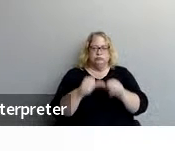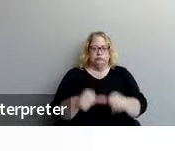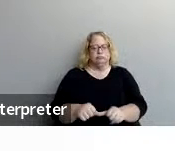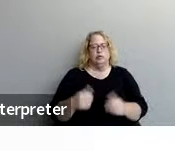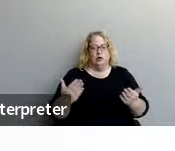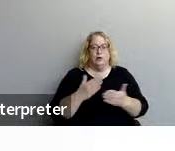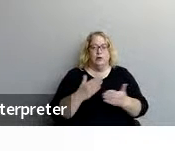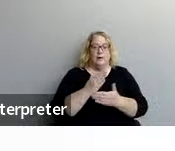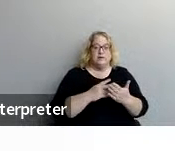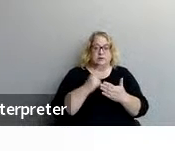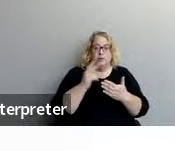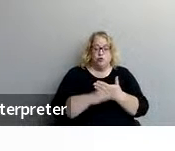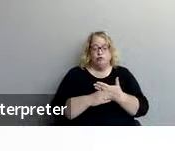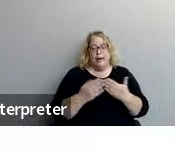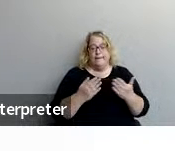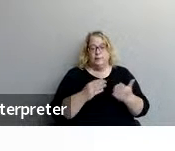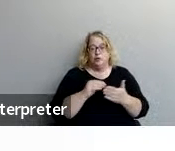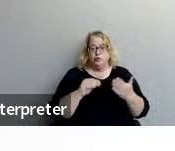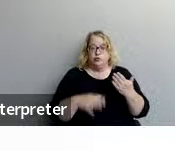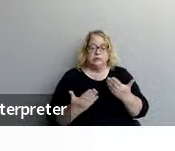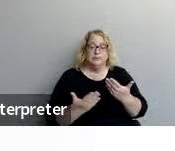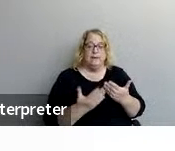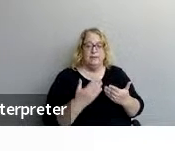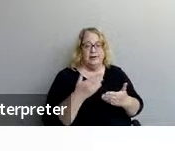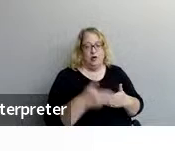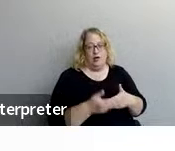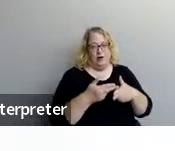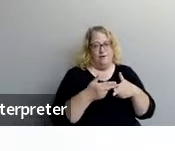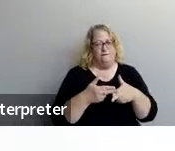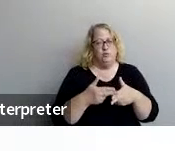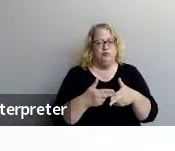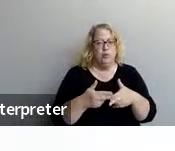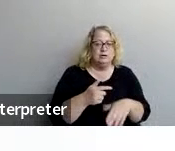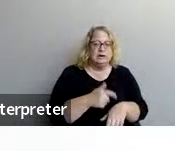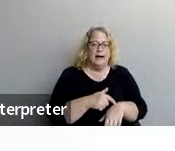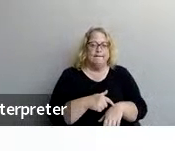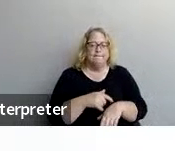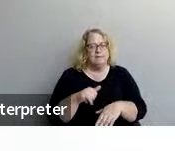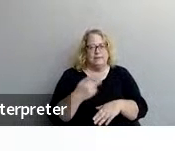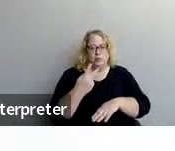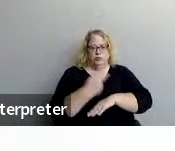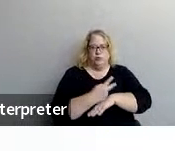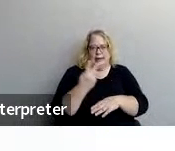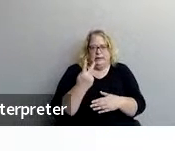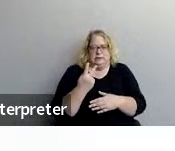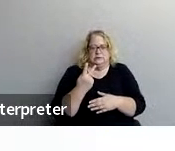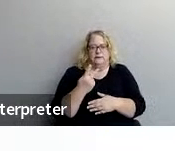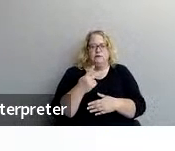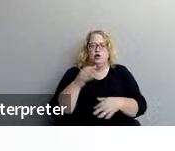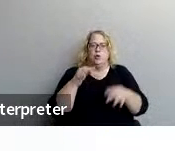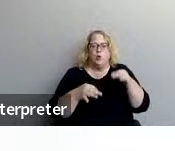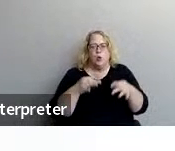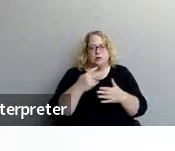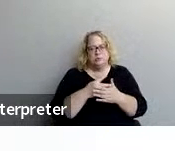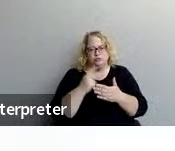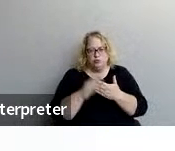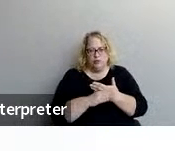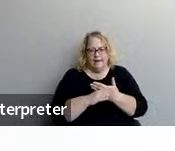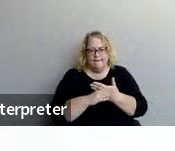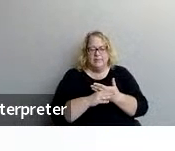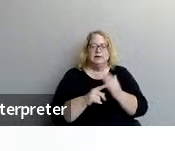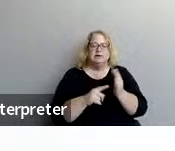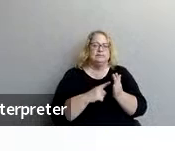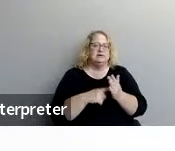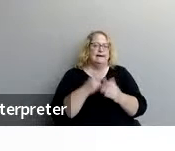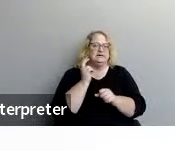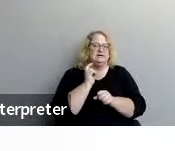we have some programs where students may be enrolled for a very short period of time, like just a couple of days, for example, in our courts program. And